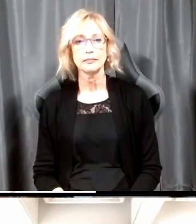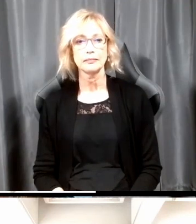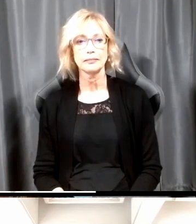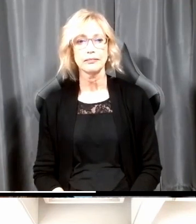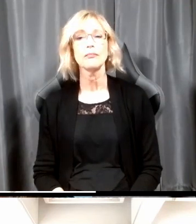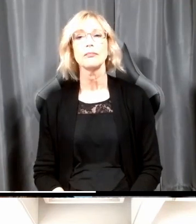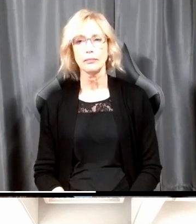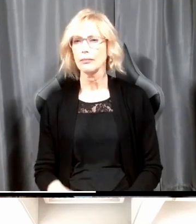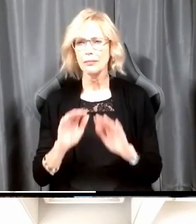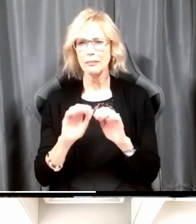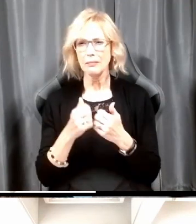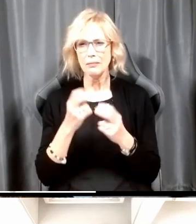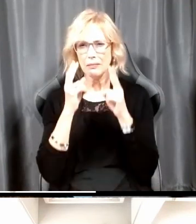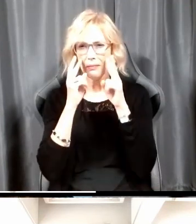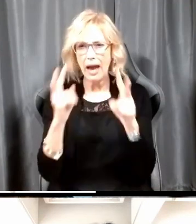Okay, so how do we see?